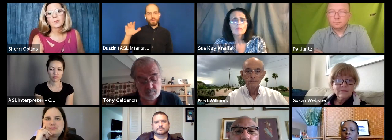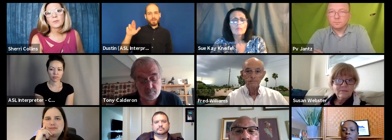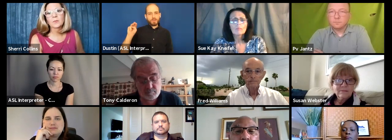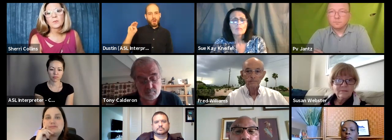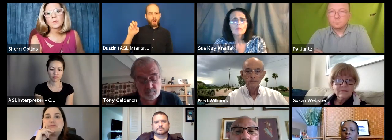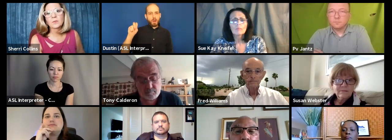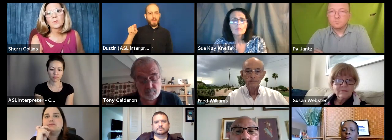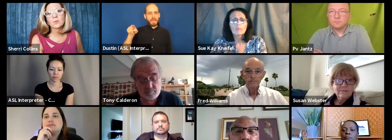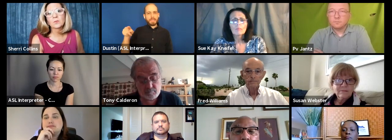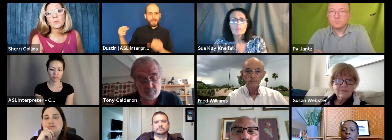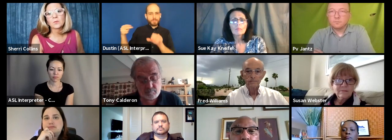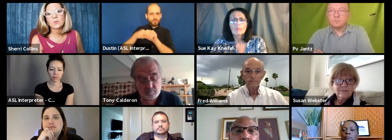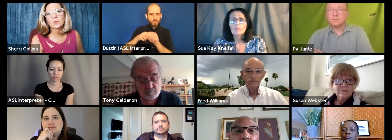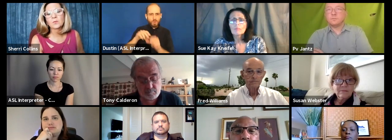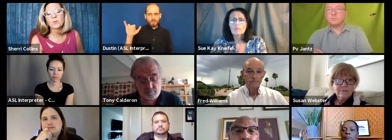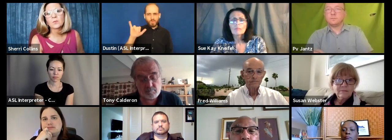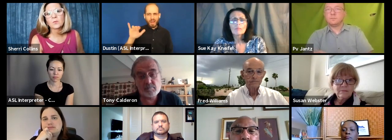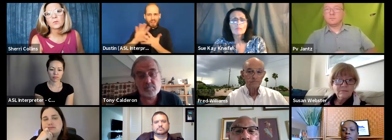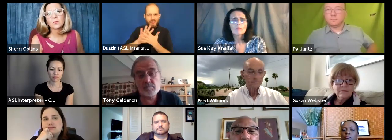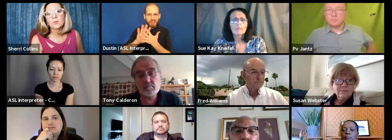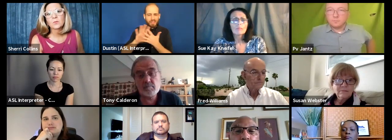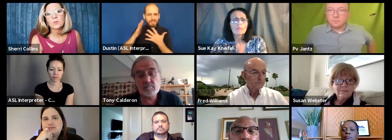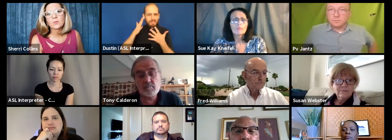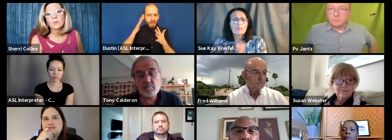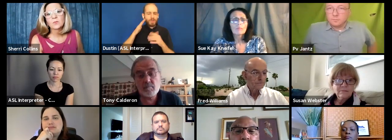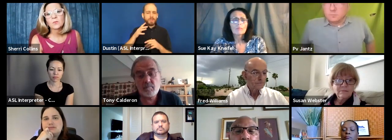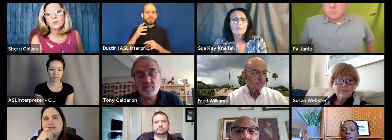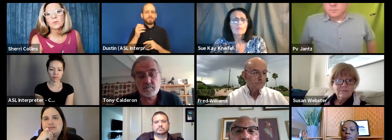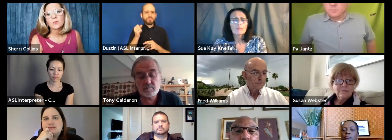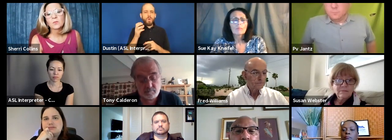tag in where you see on your side.